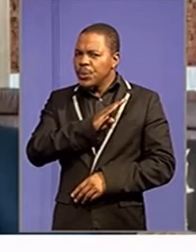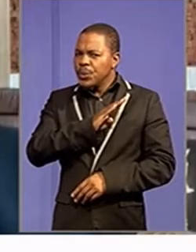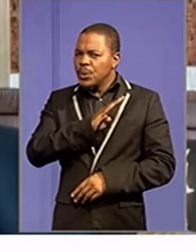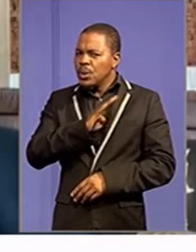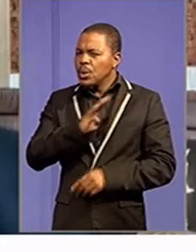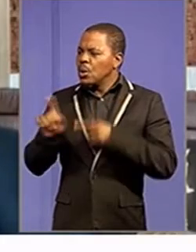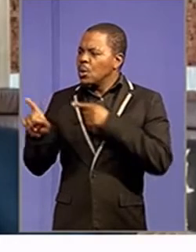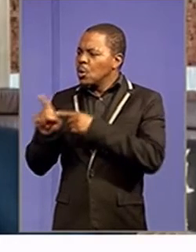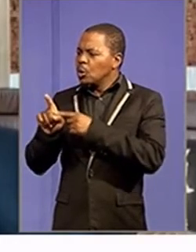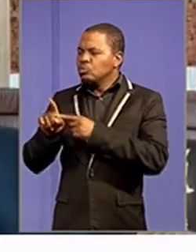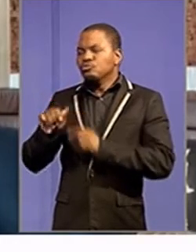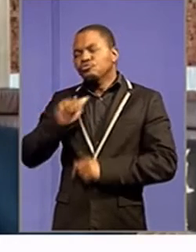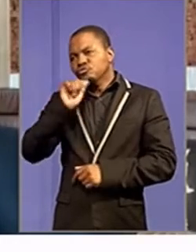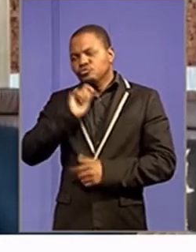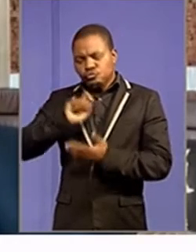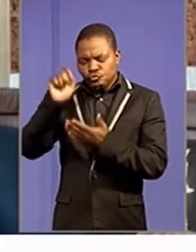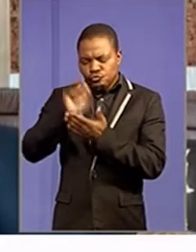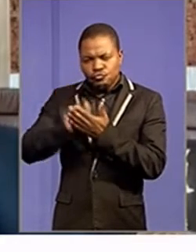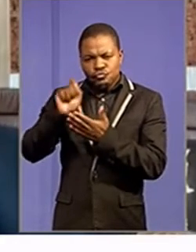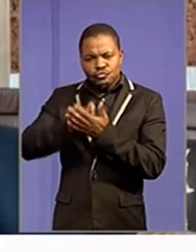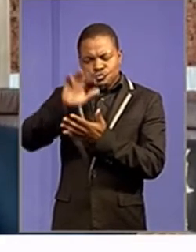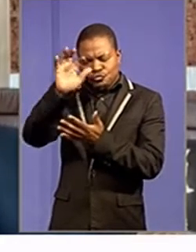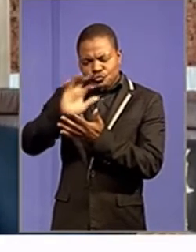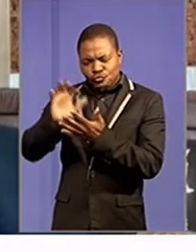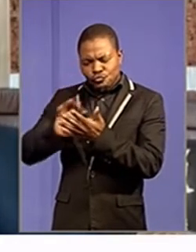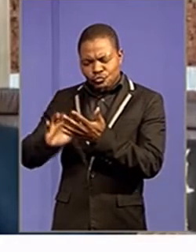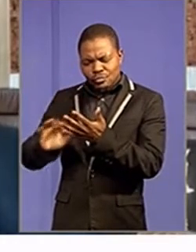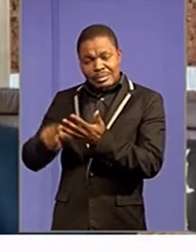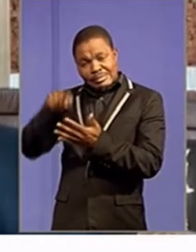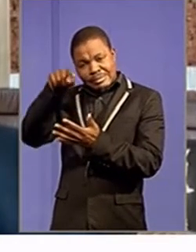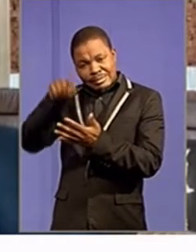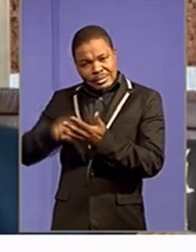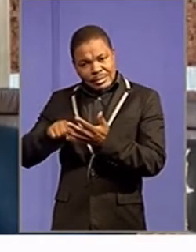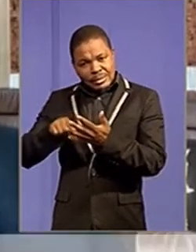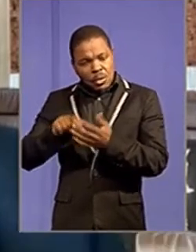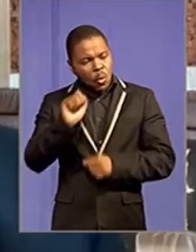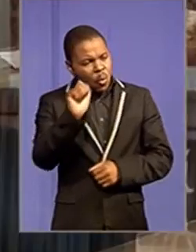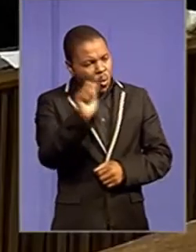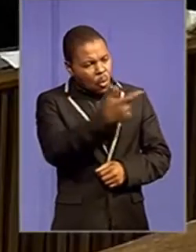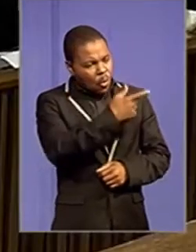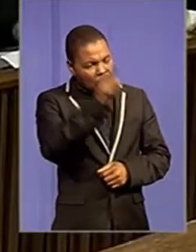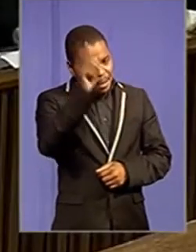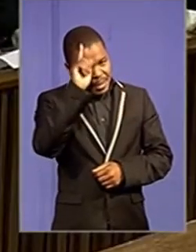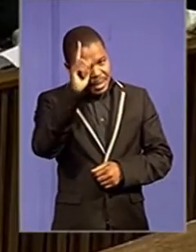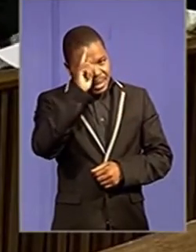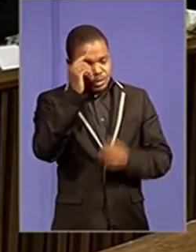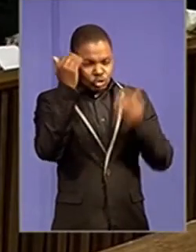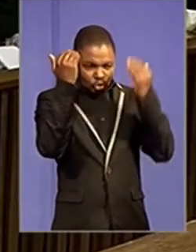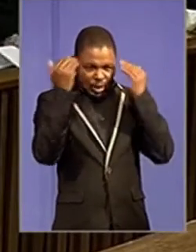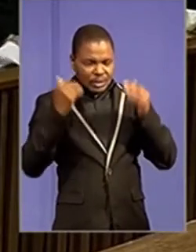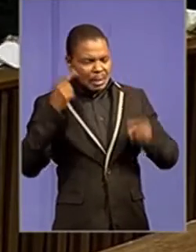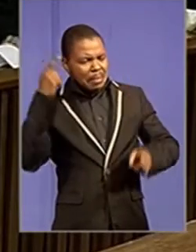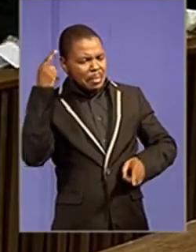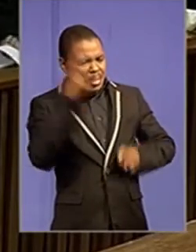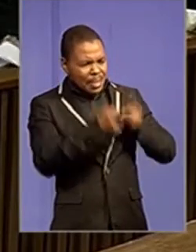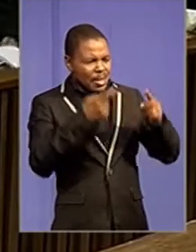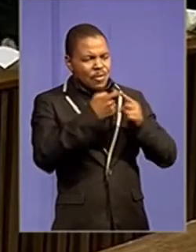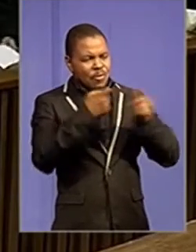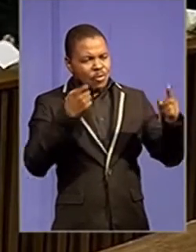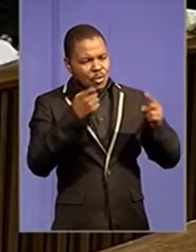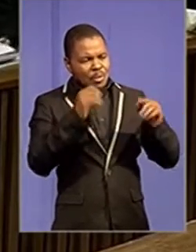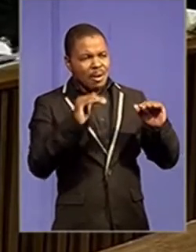just write an article and insult all African judges from the highest court in